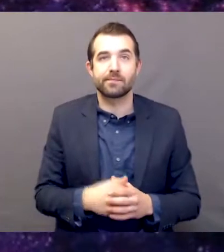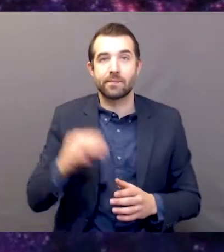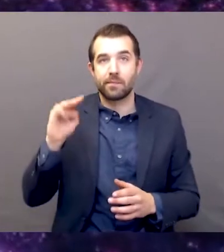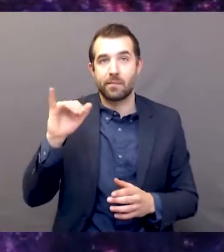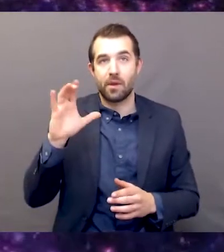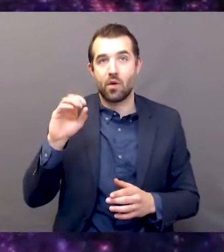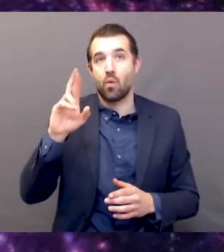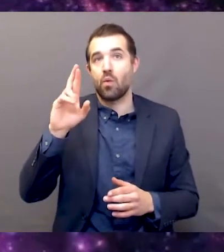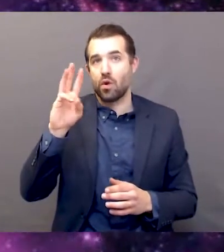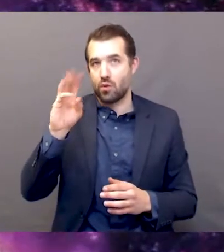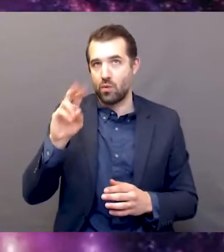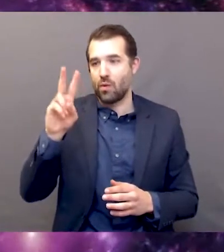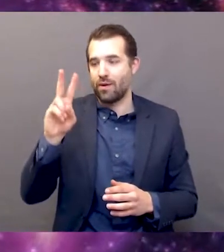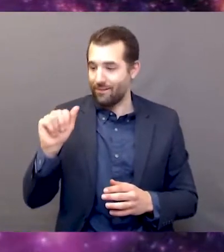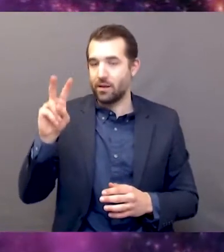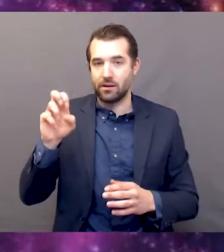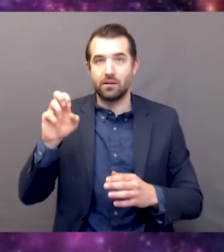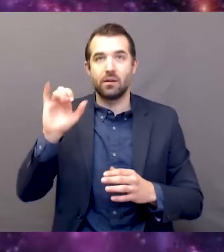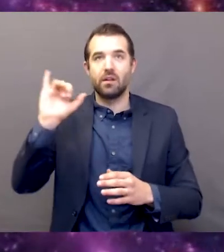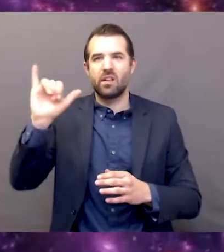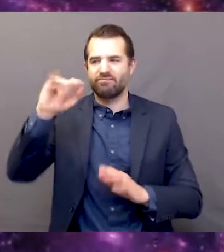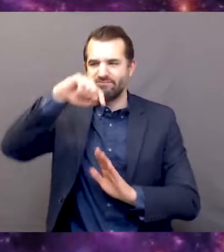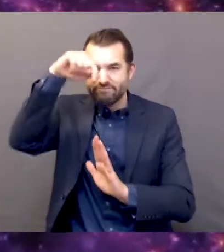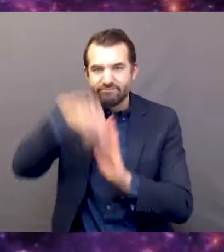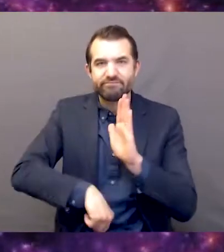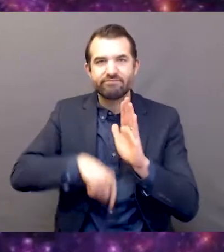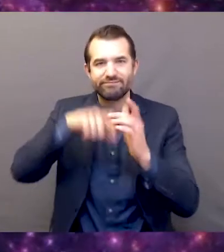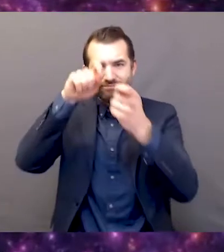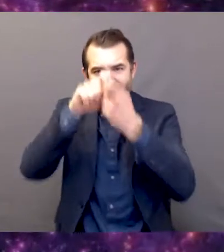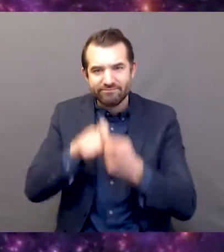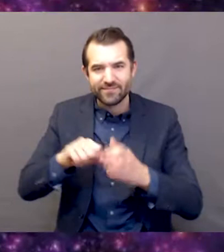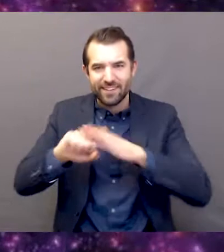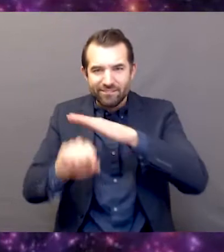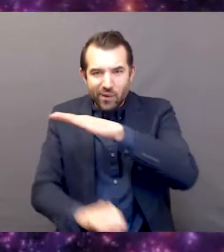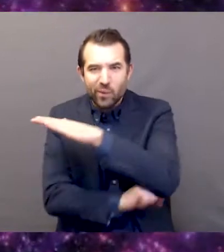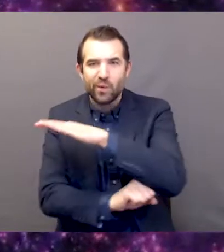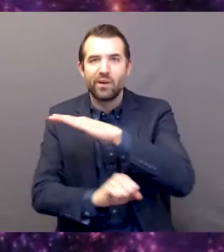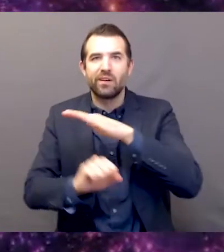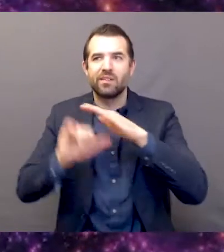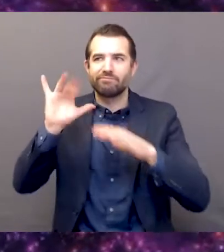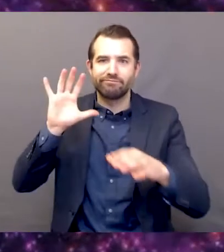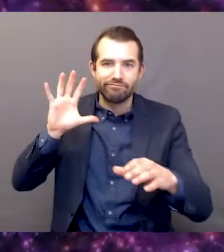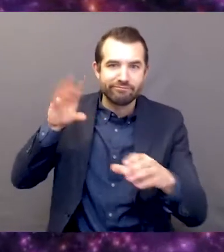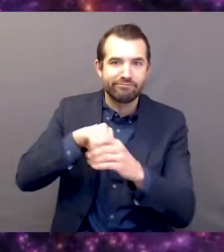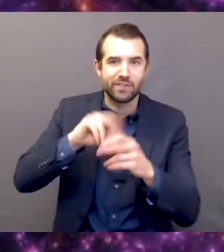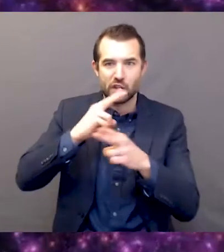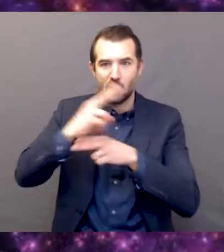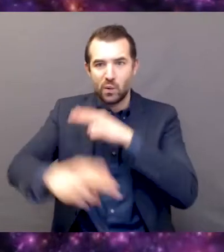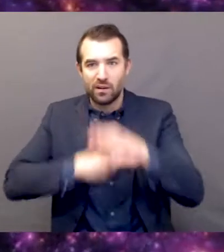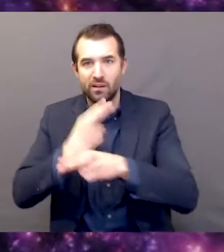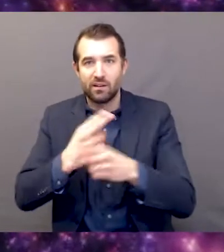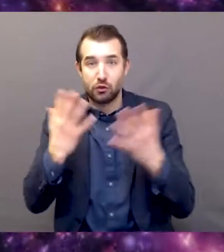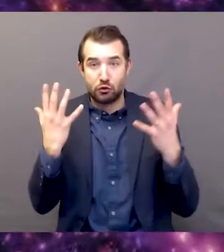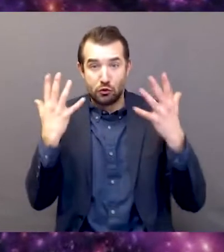The microwave background, with all its detailed structure, provides incredibly powerful measures of the constituents of our universe. The dark